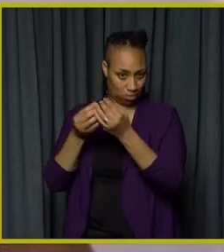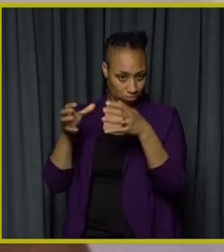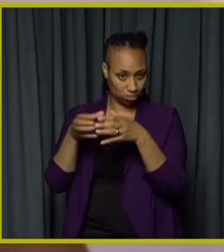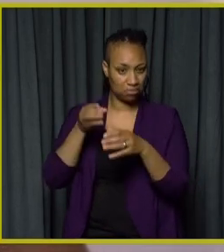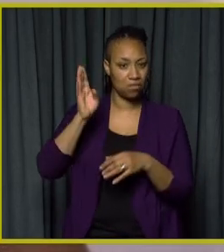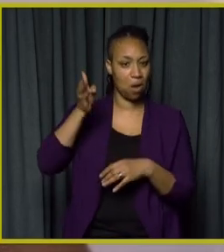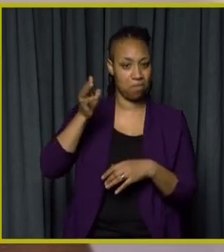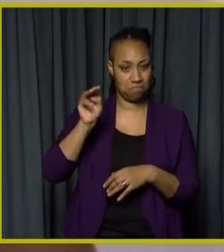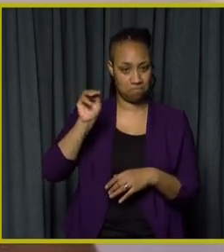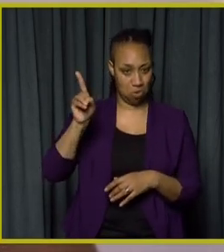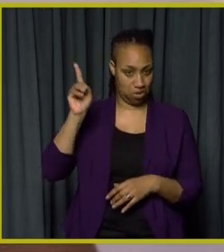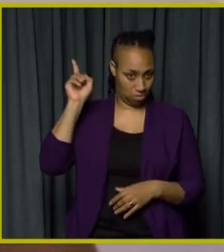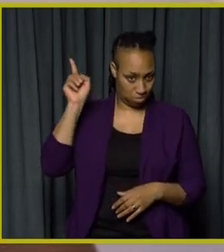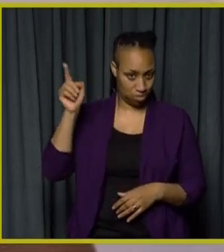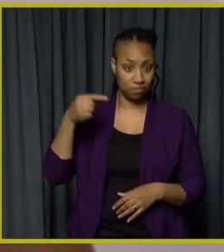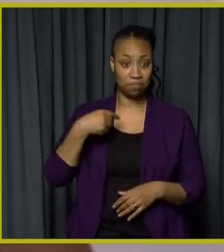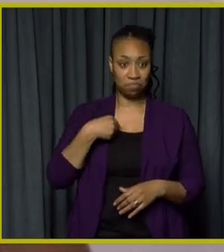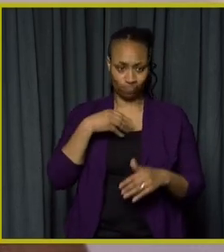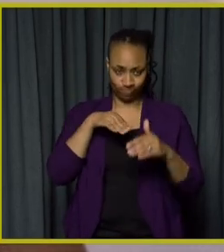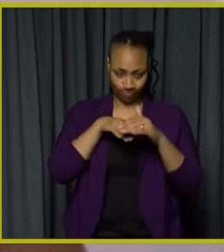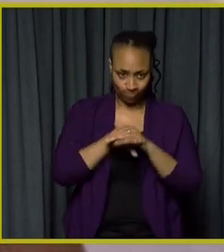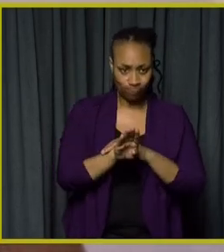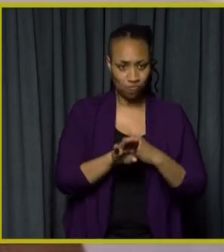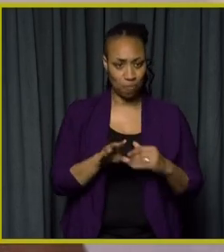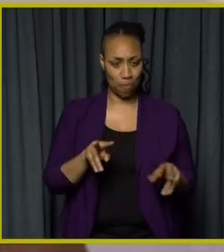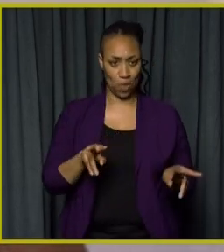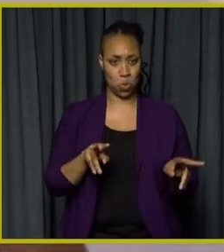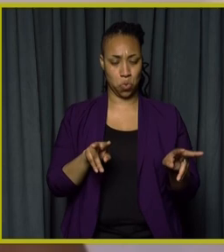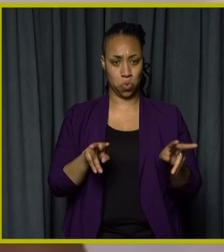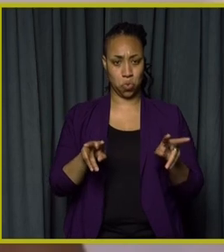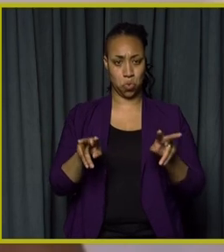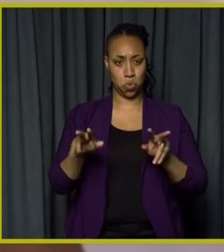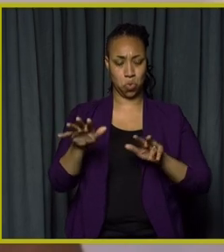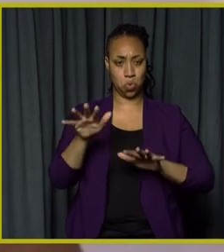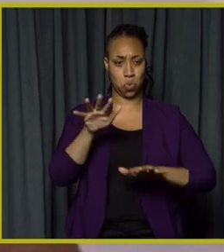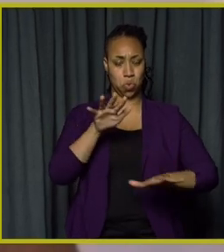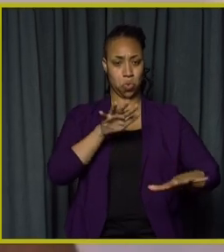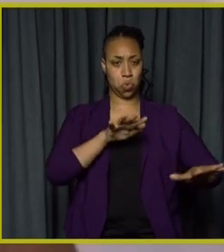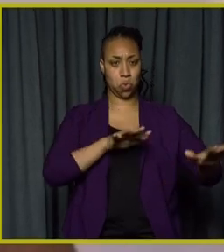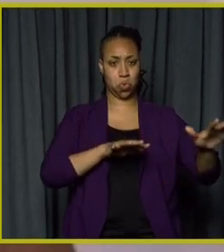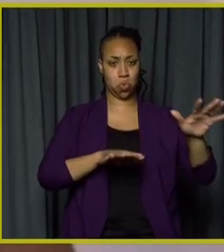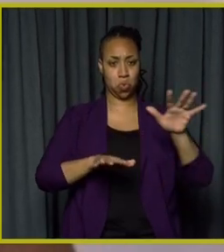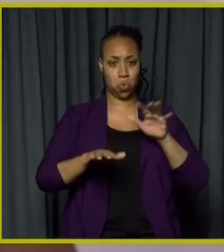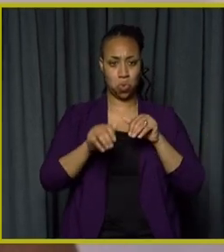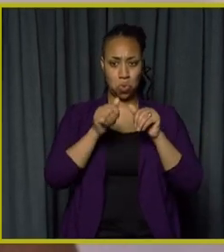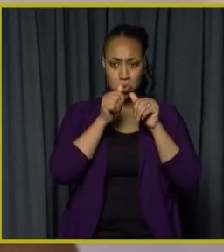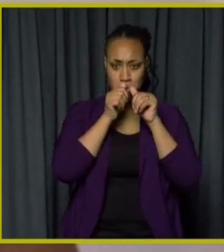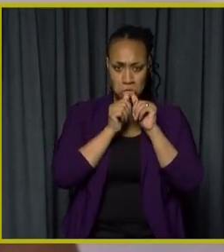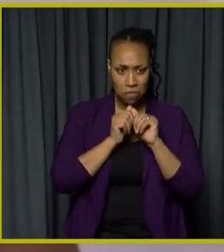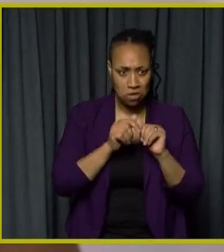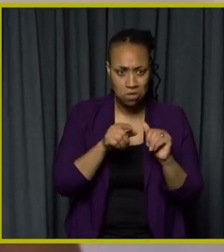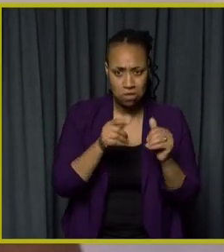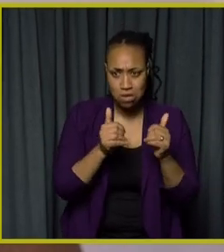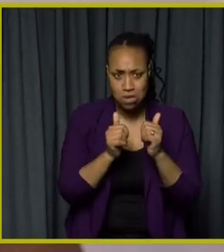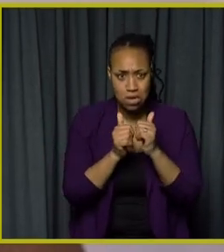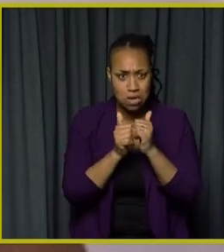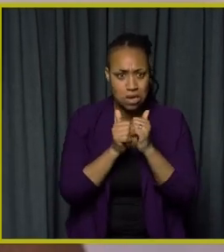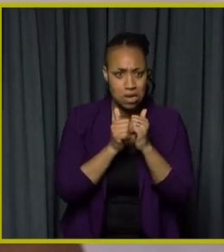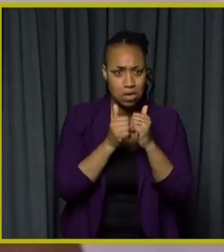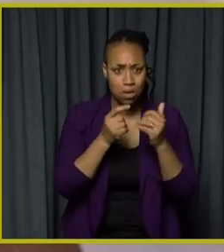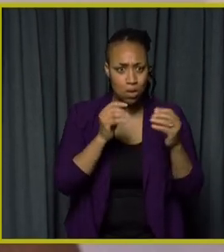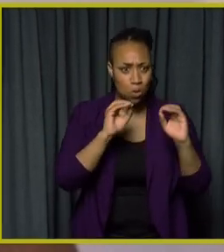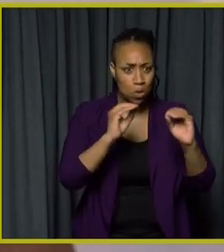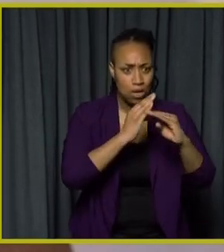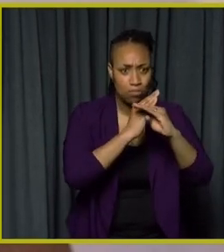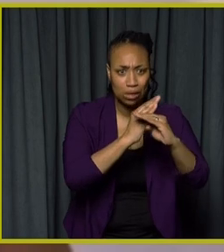presented long-term workers with challenges we were never prepared for. Too many long-term care workers were left unprotected when the federal government